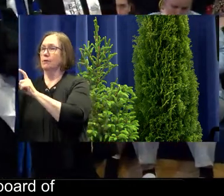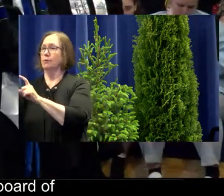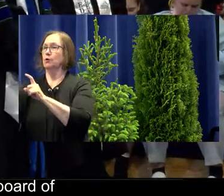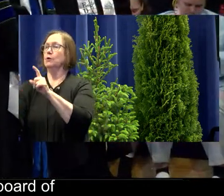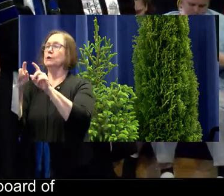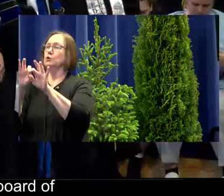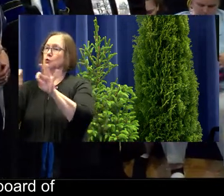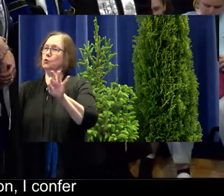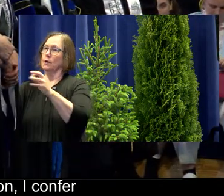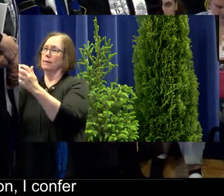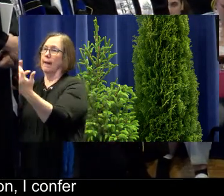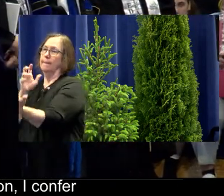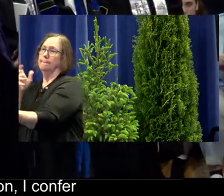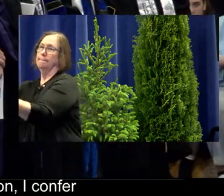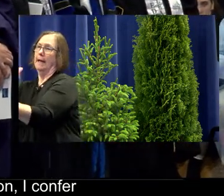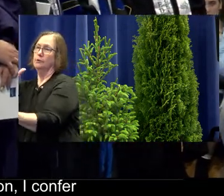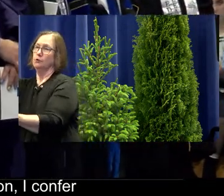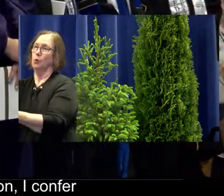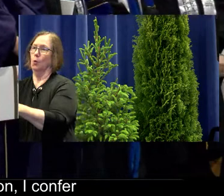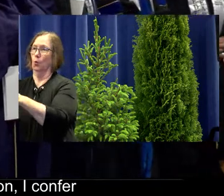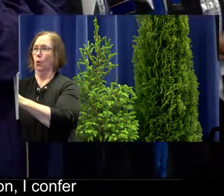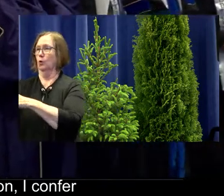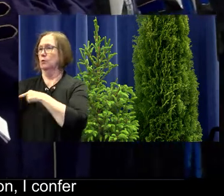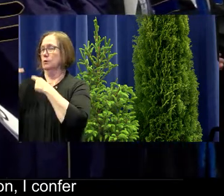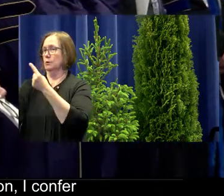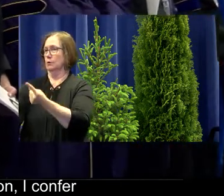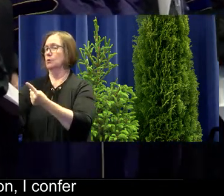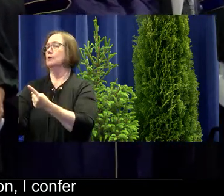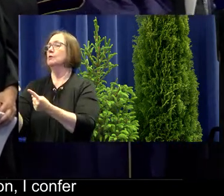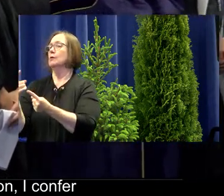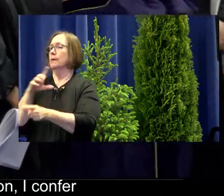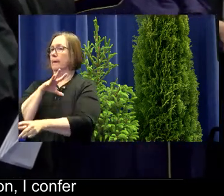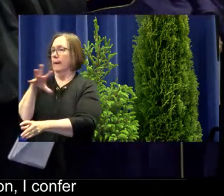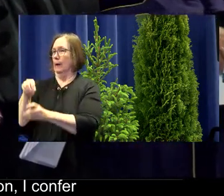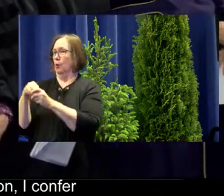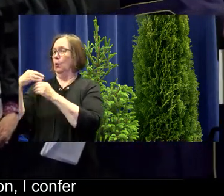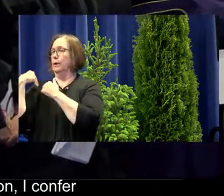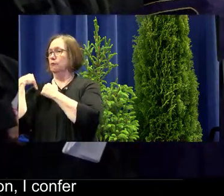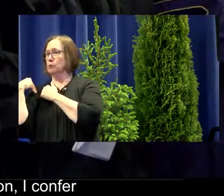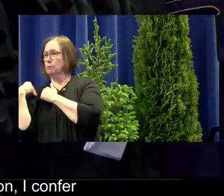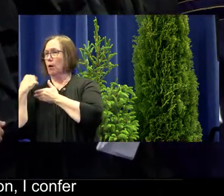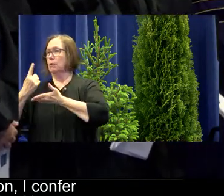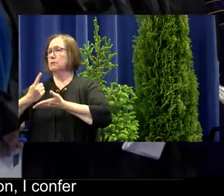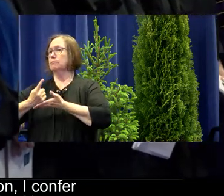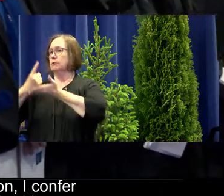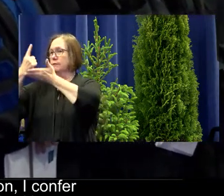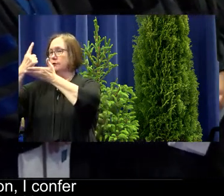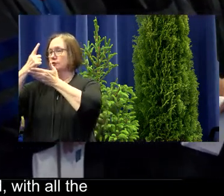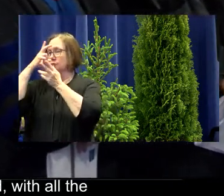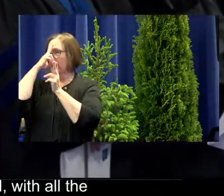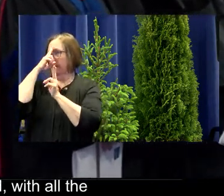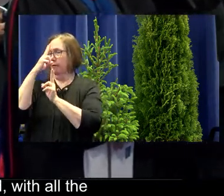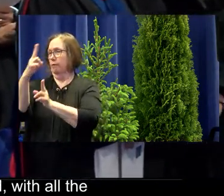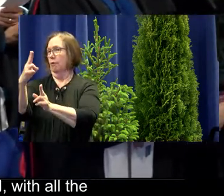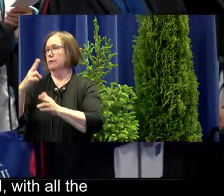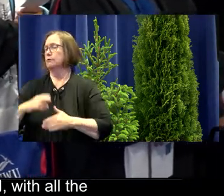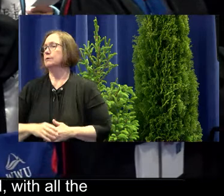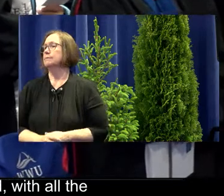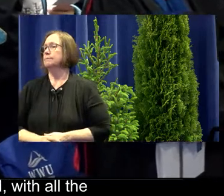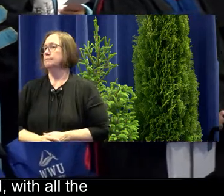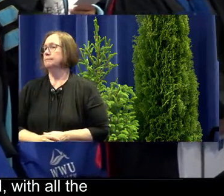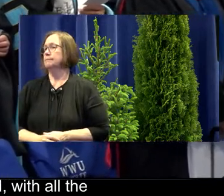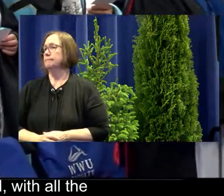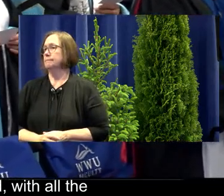degree appropriate to the work you have completed, with all the associated responsibilities, privileges, and